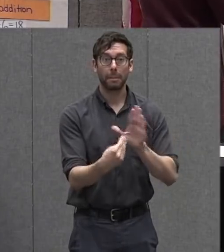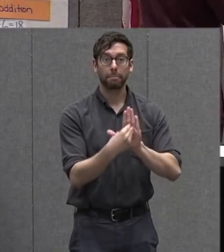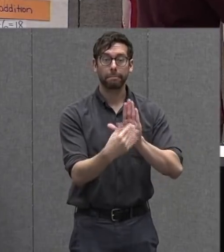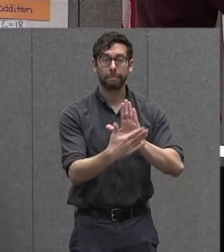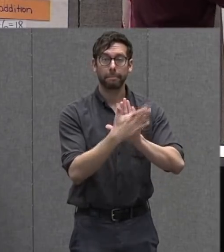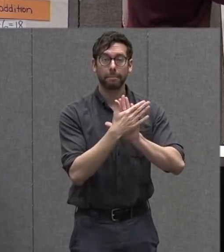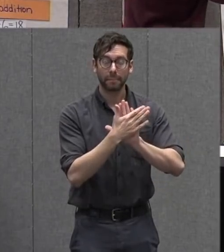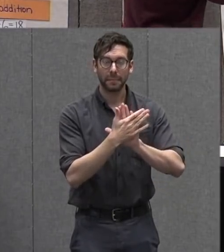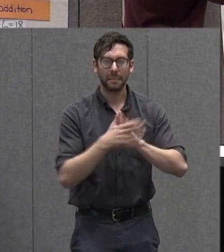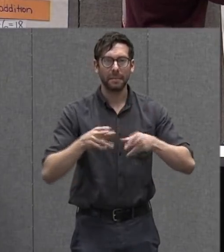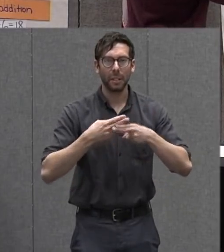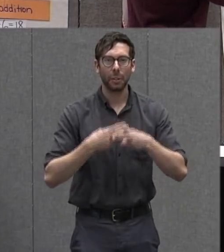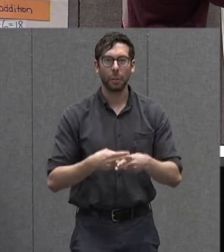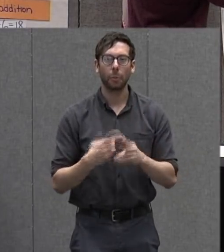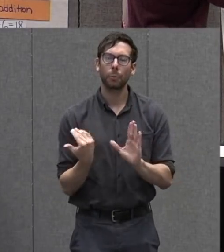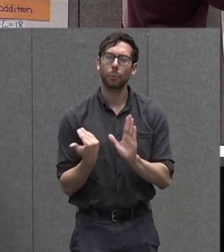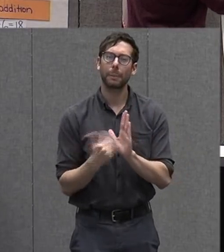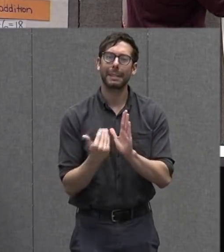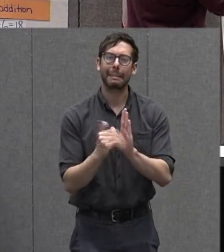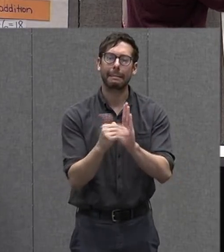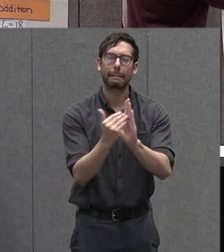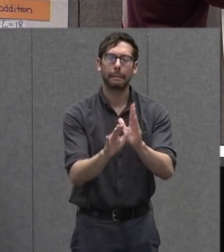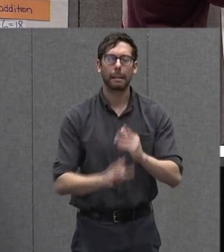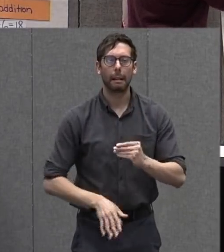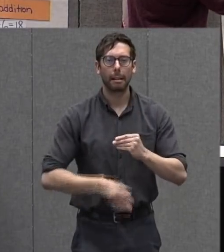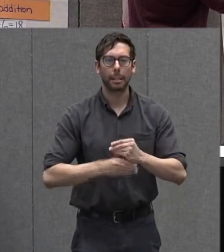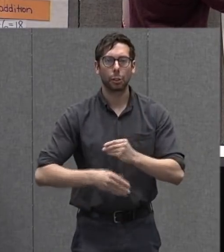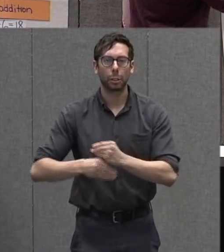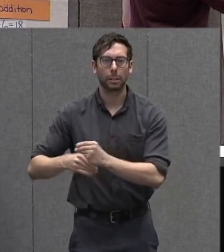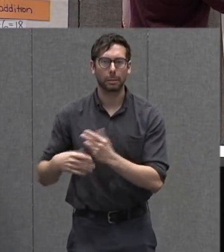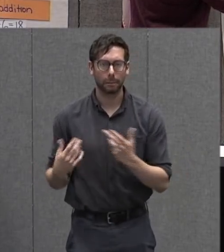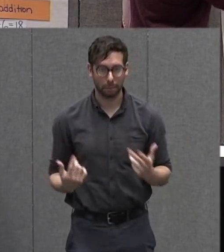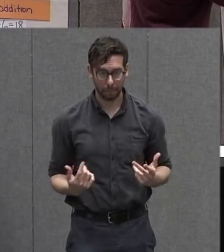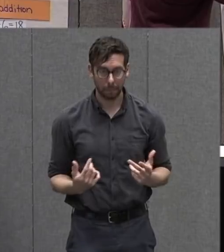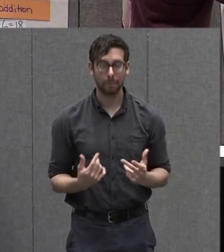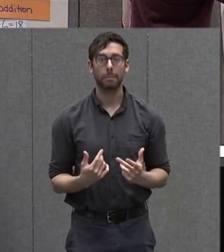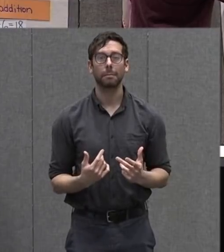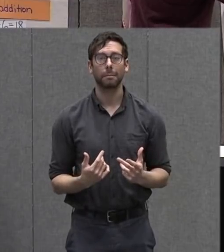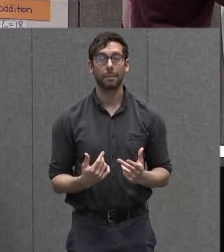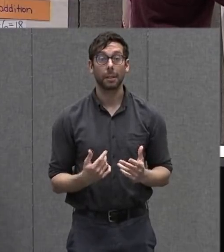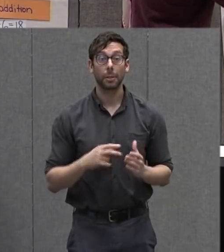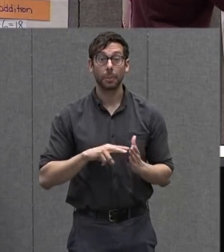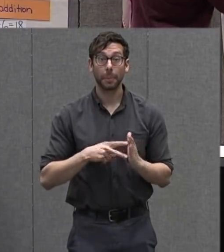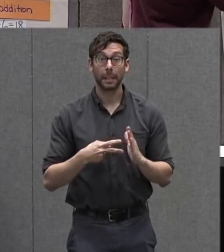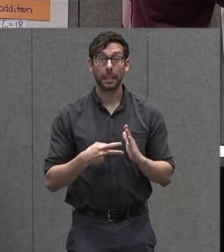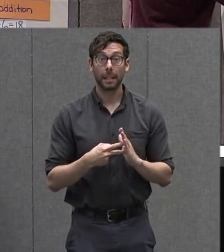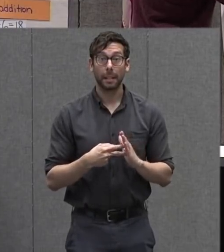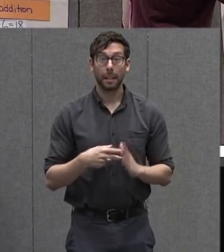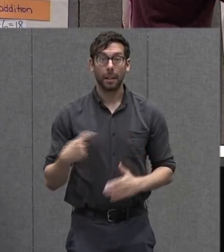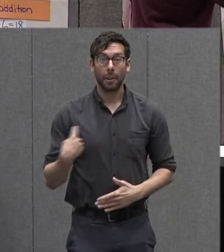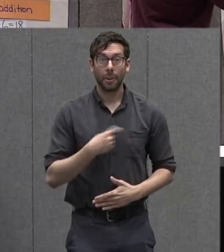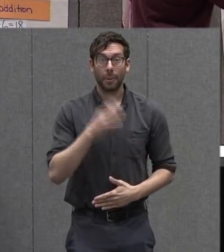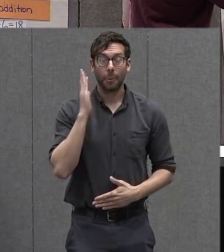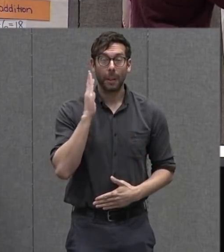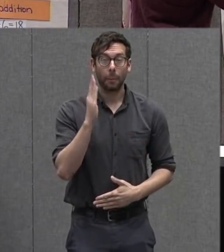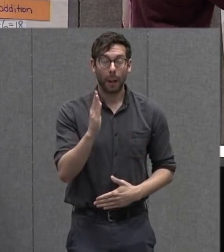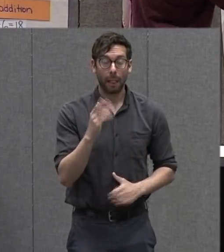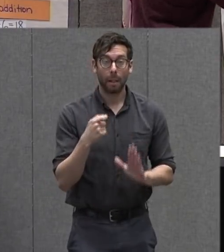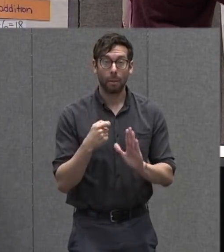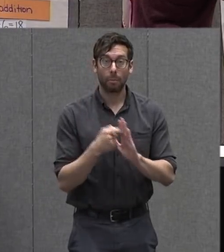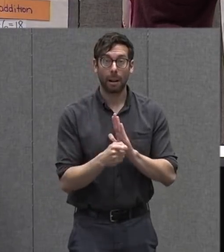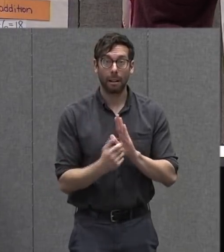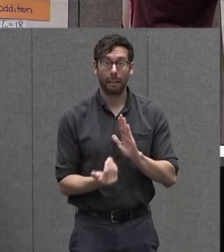repeated addition. This means we are going to repeat